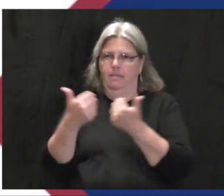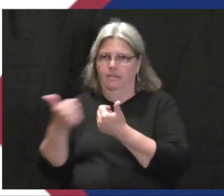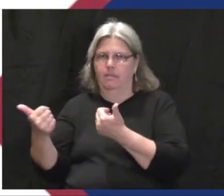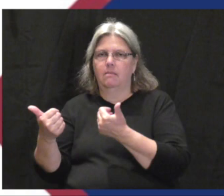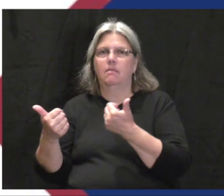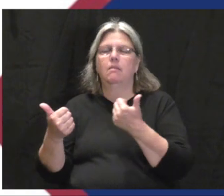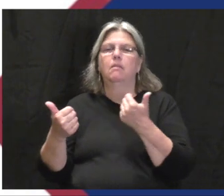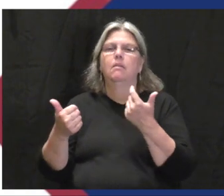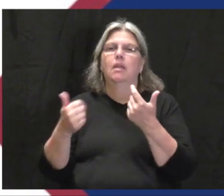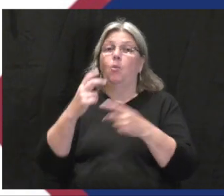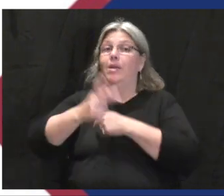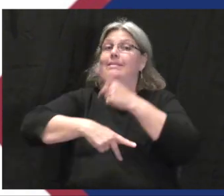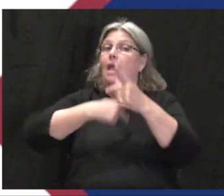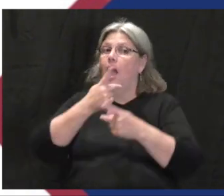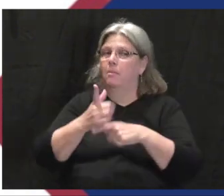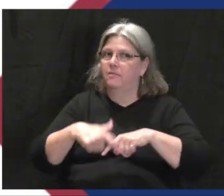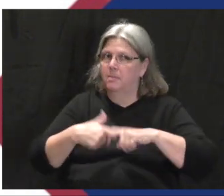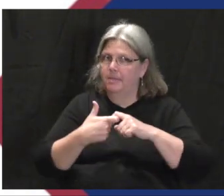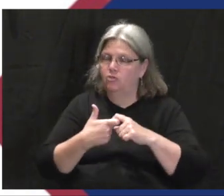suspension,